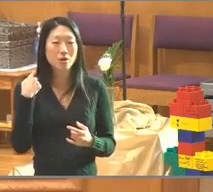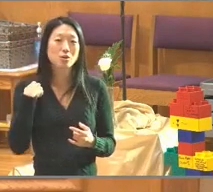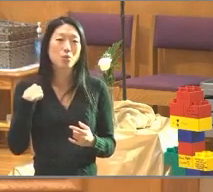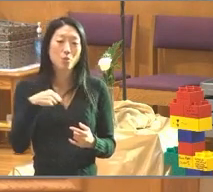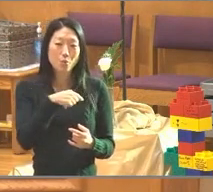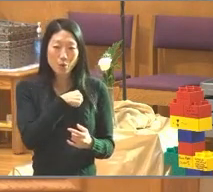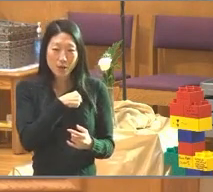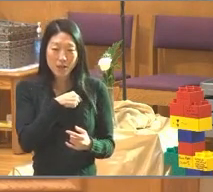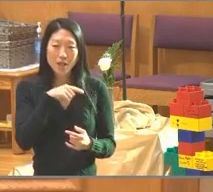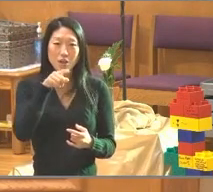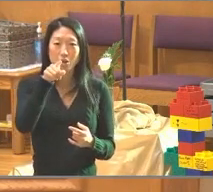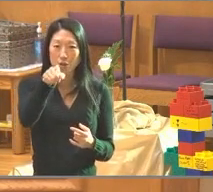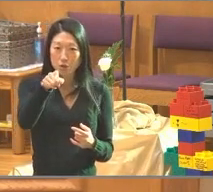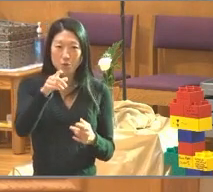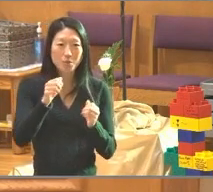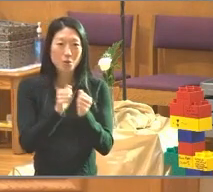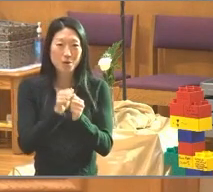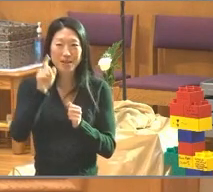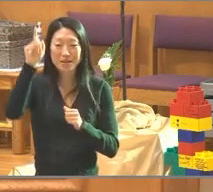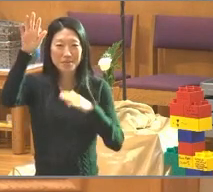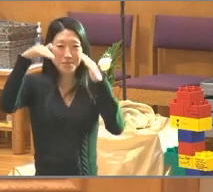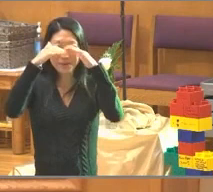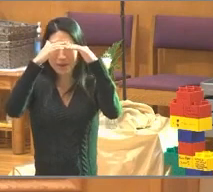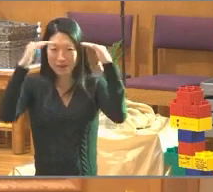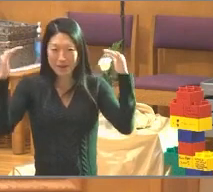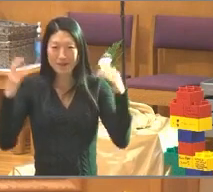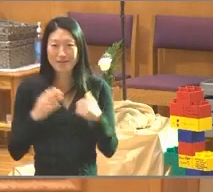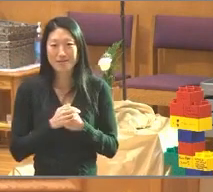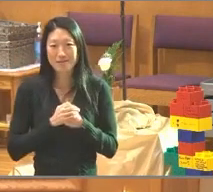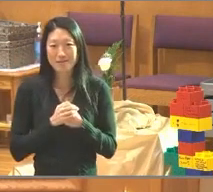You will be with him in paradise.